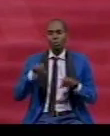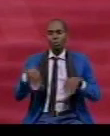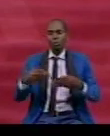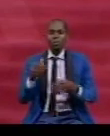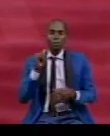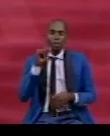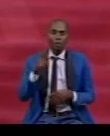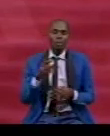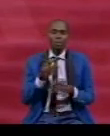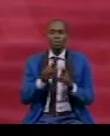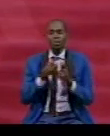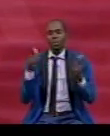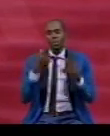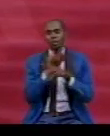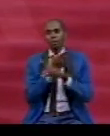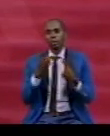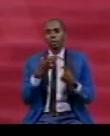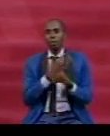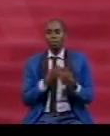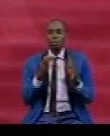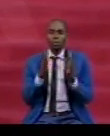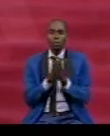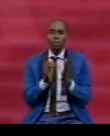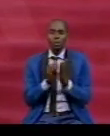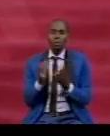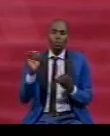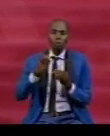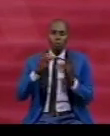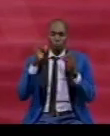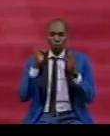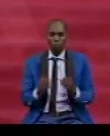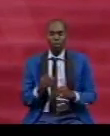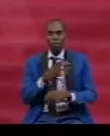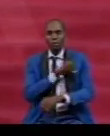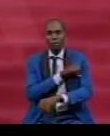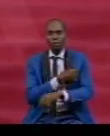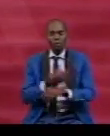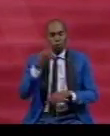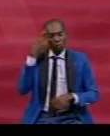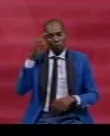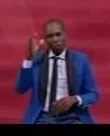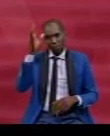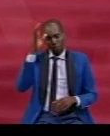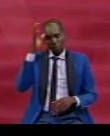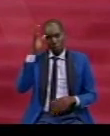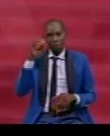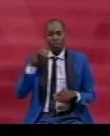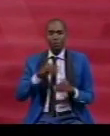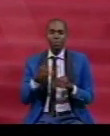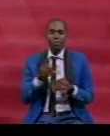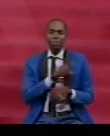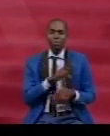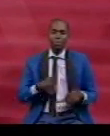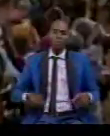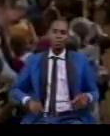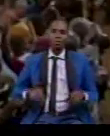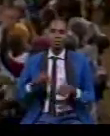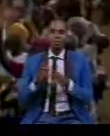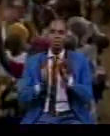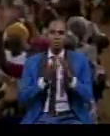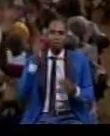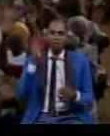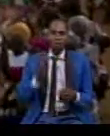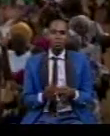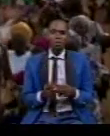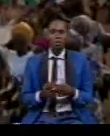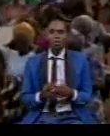faith. Then are ye my disciples indeed. I believe. If you truly